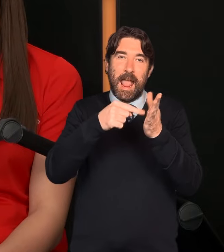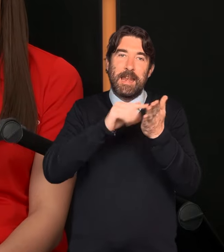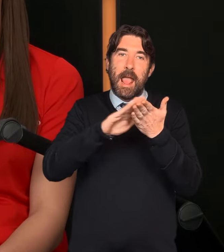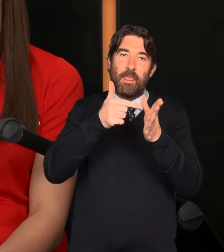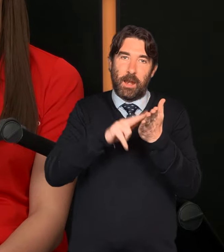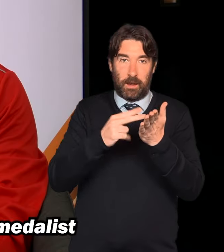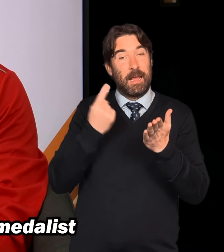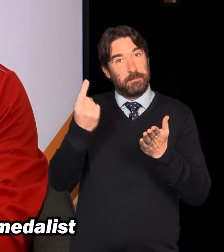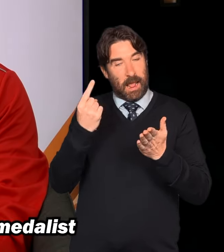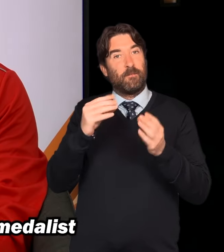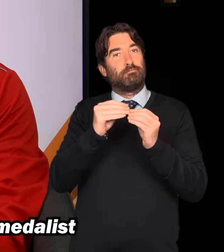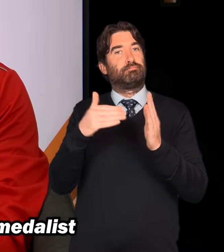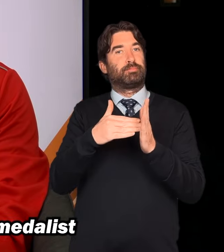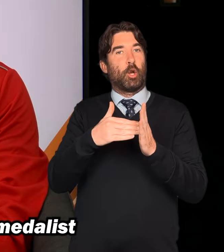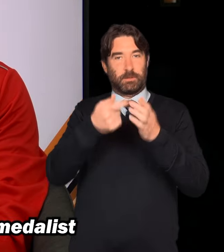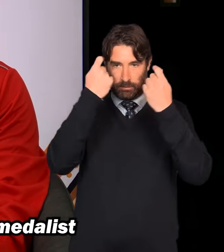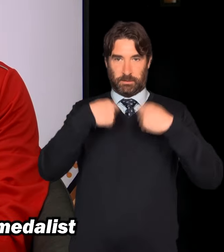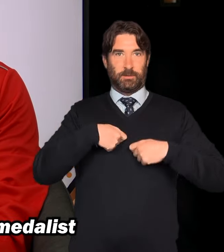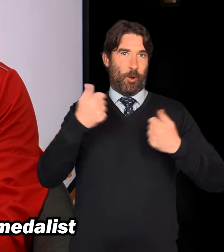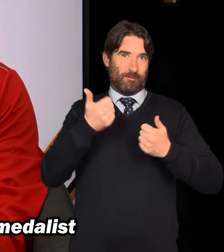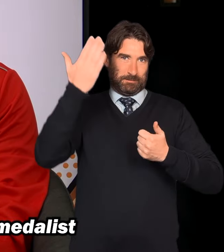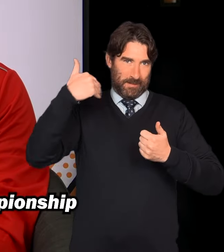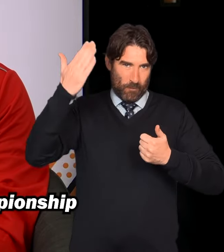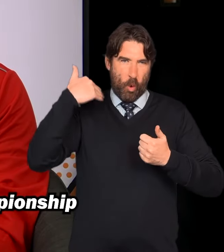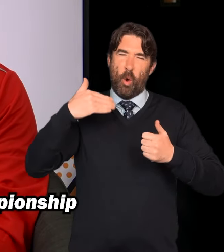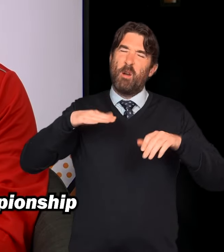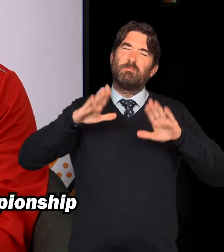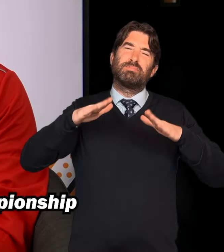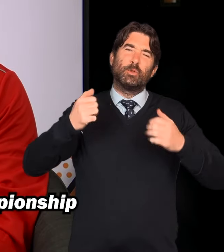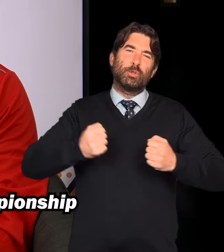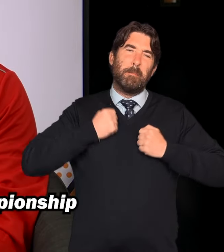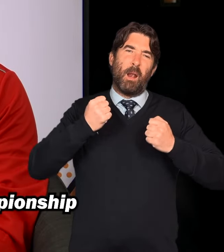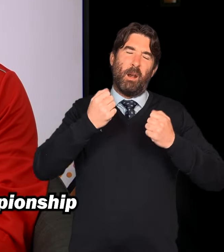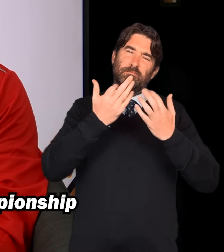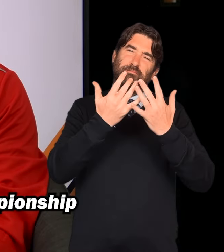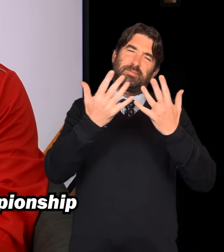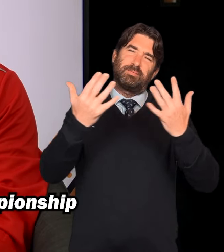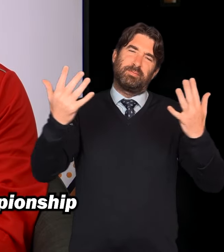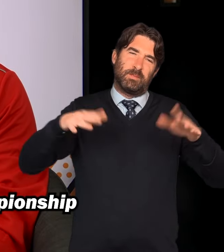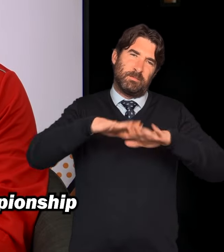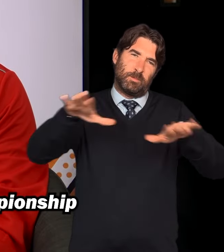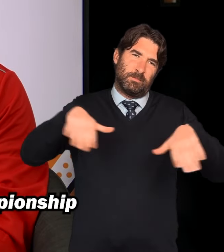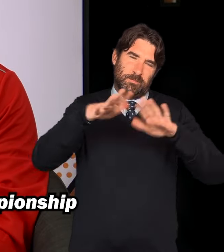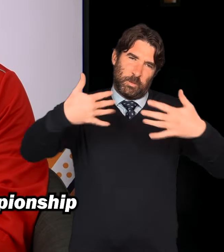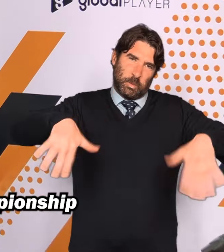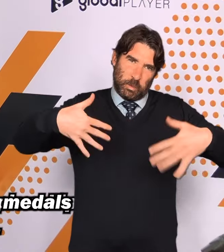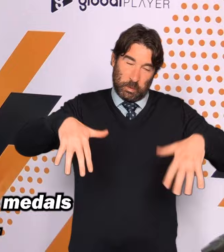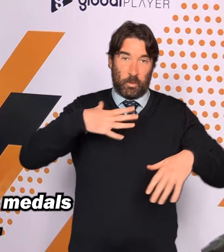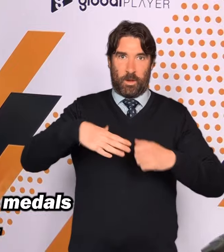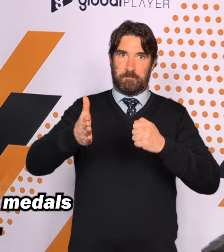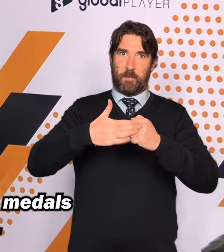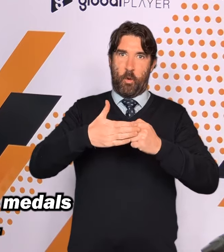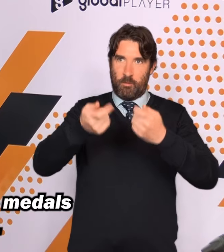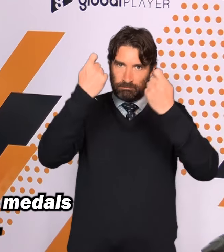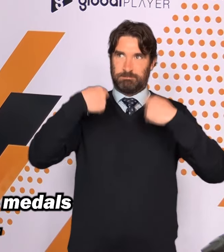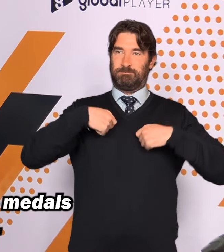to see you. And Nathan as well, who is a Deaflympics bronze medalist already, multiple British Championship titles as well. And